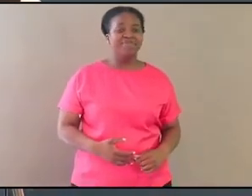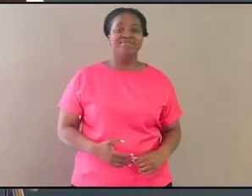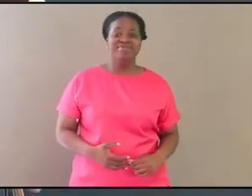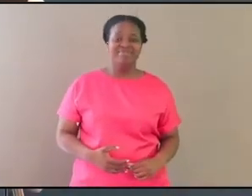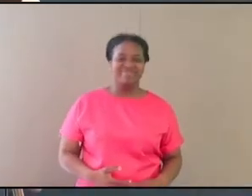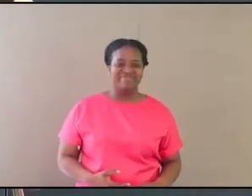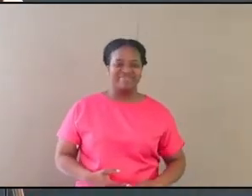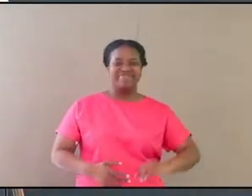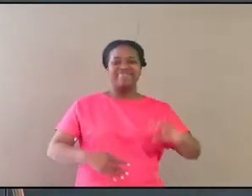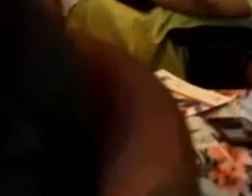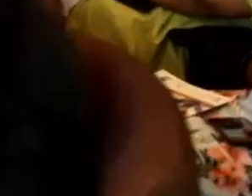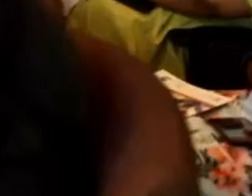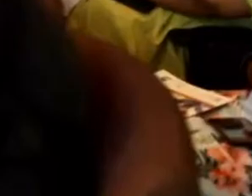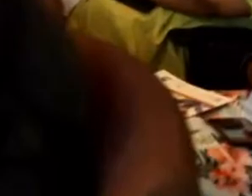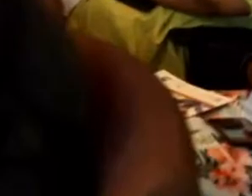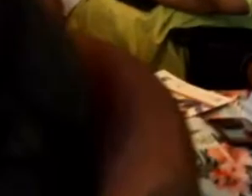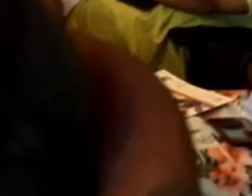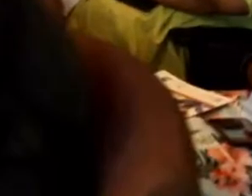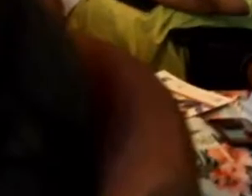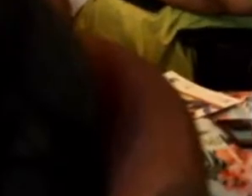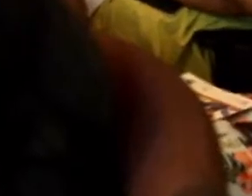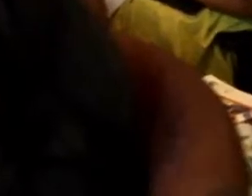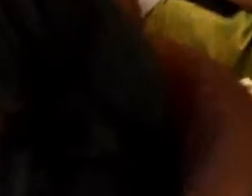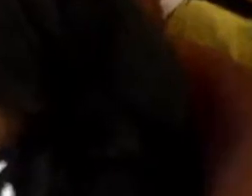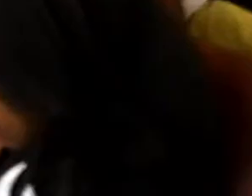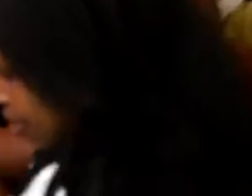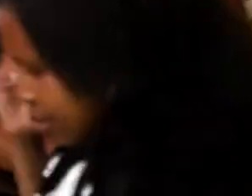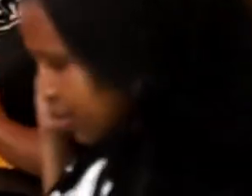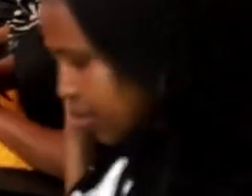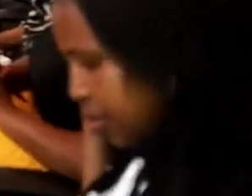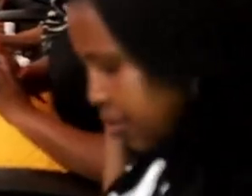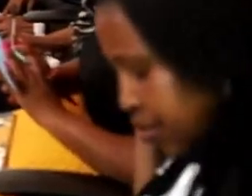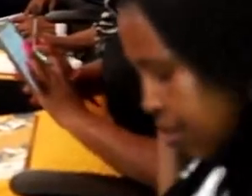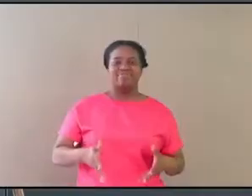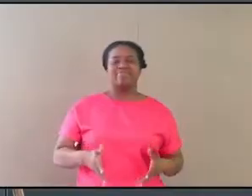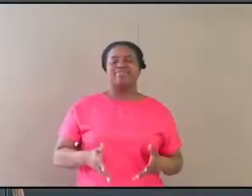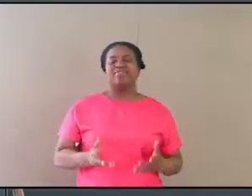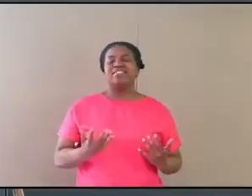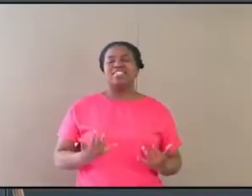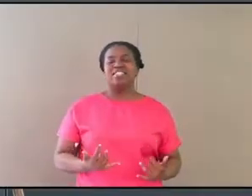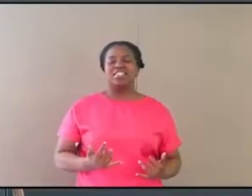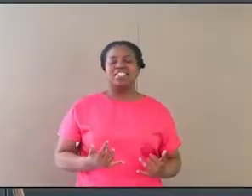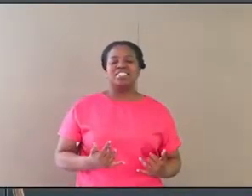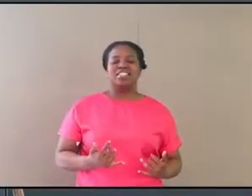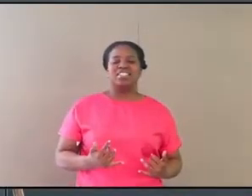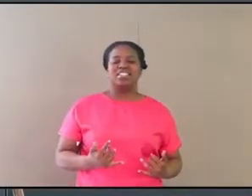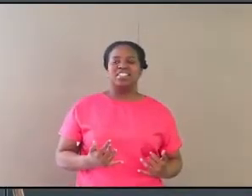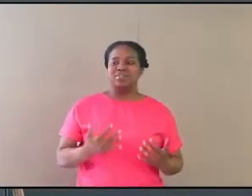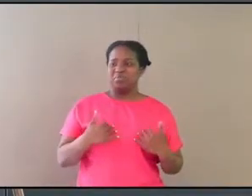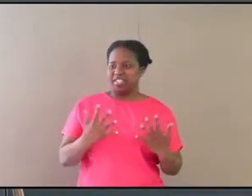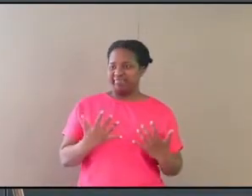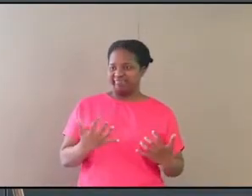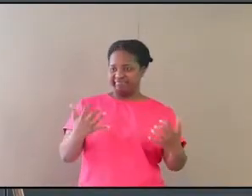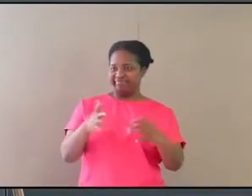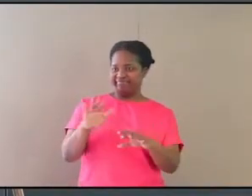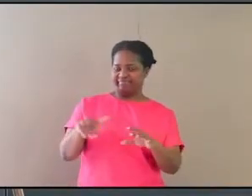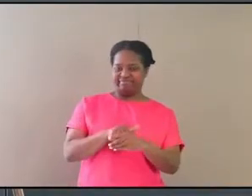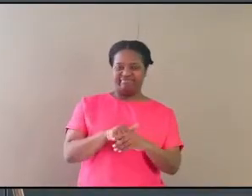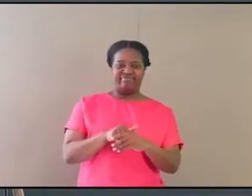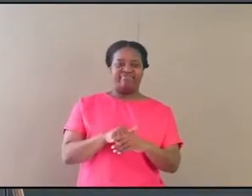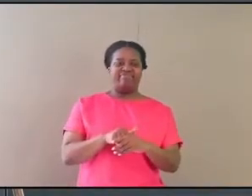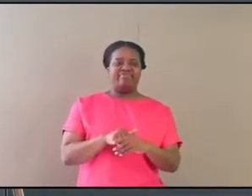Very good morning. It's really an honour and privilege for me to be part of this